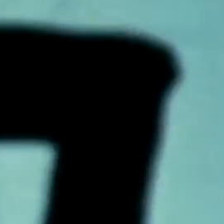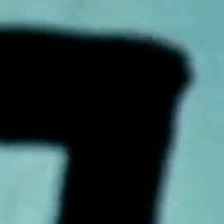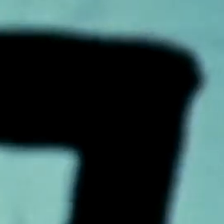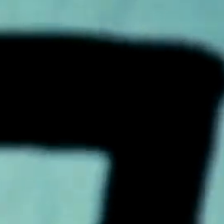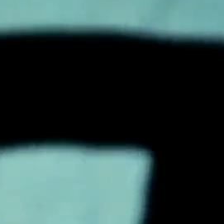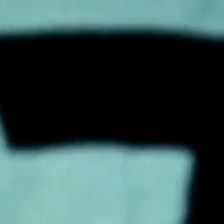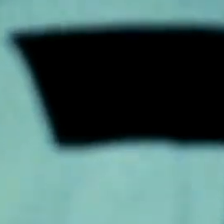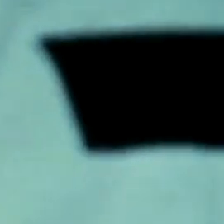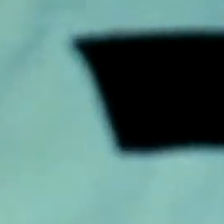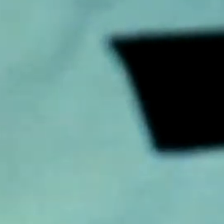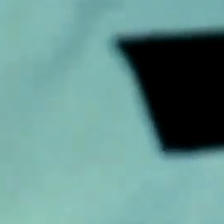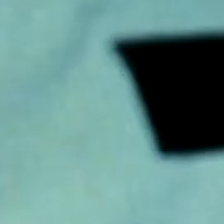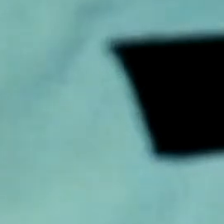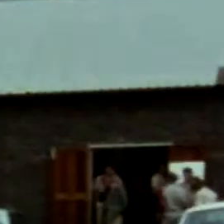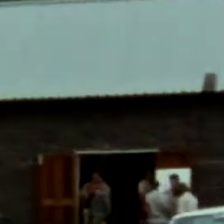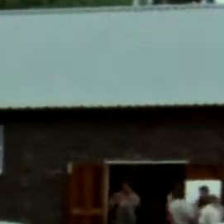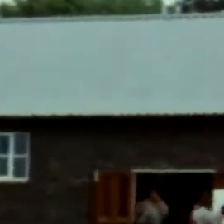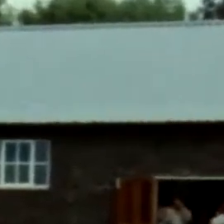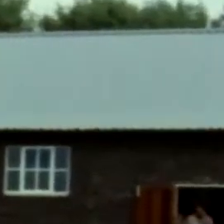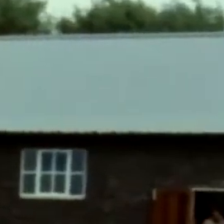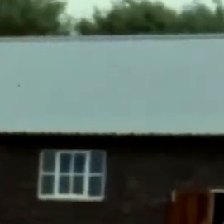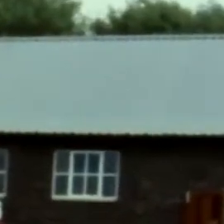bang.